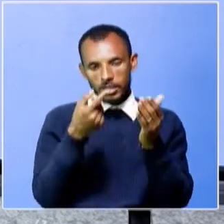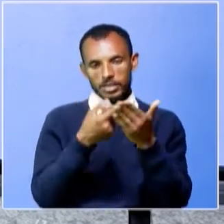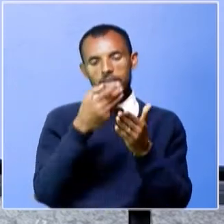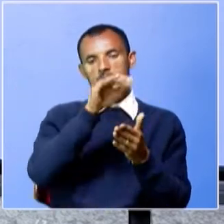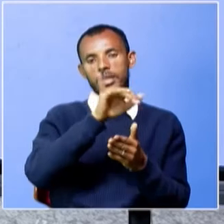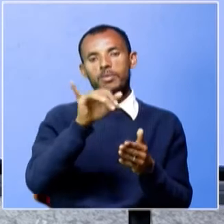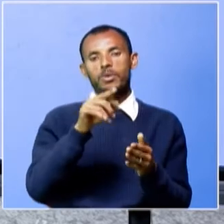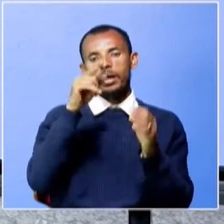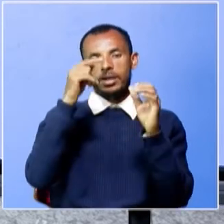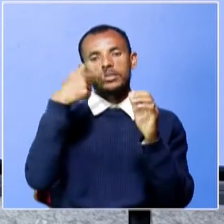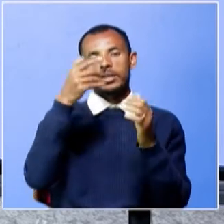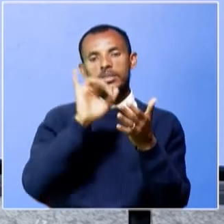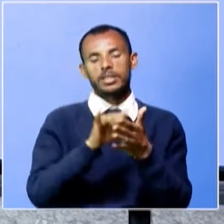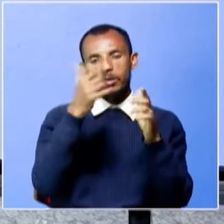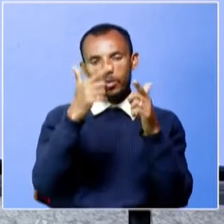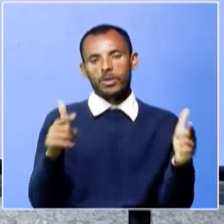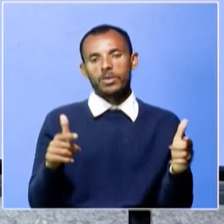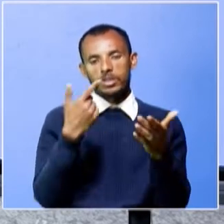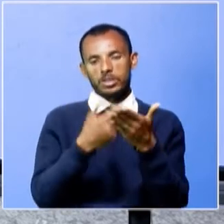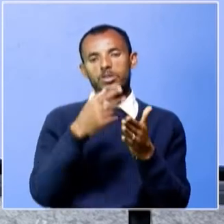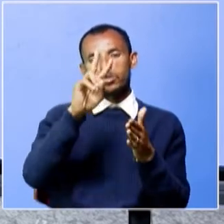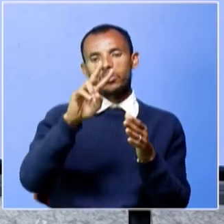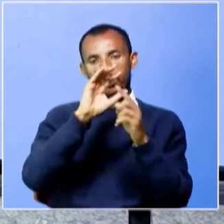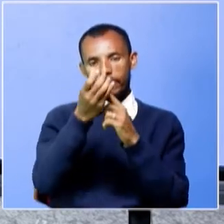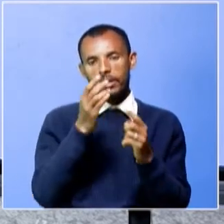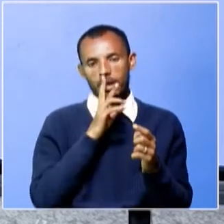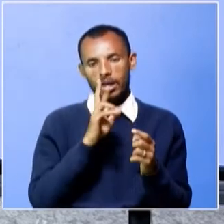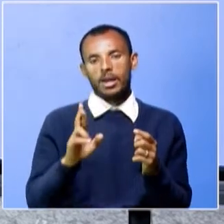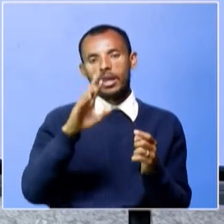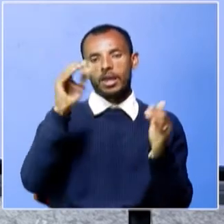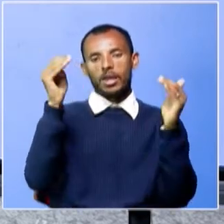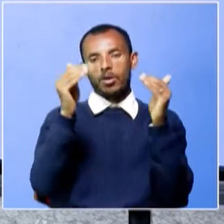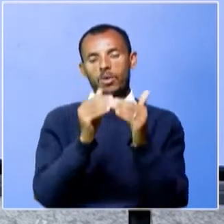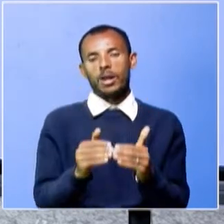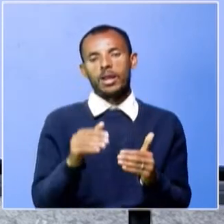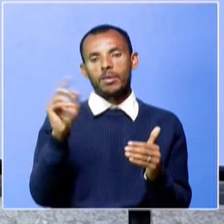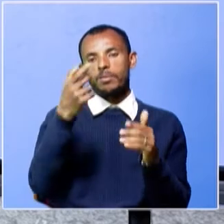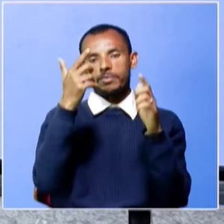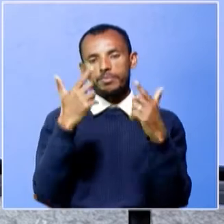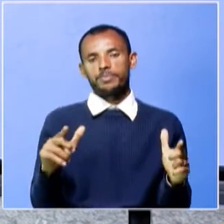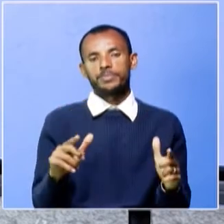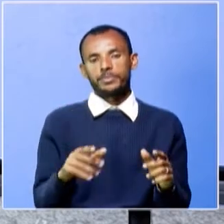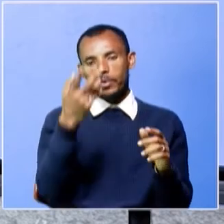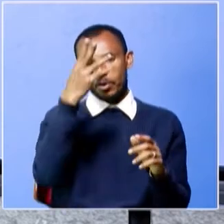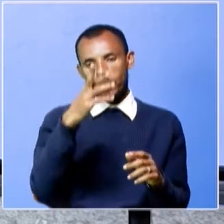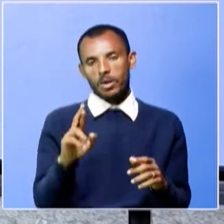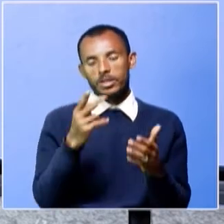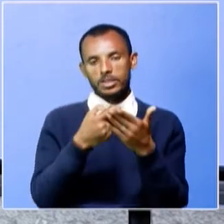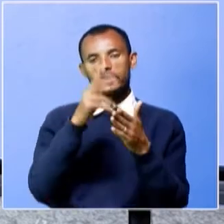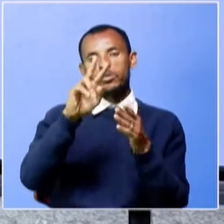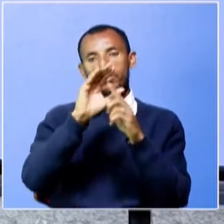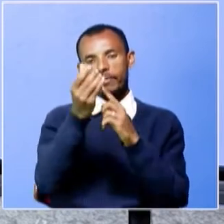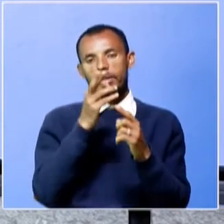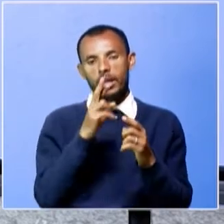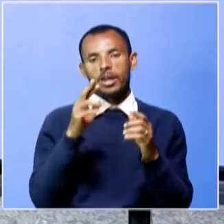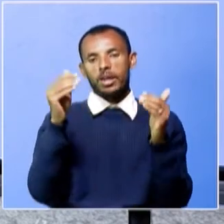same, you can say that the probability of those two events are equally likely, or these two events